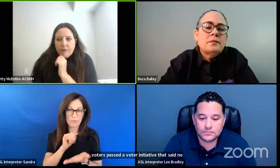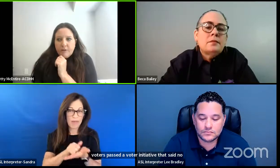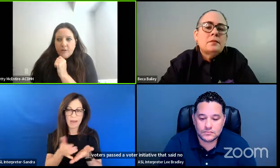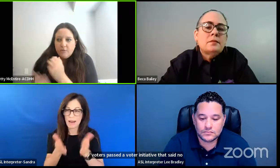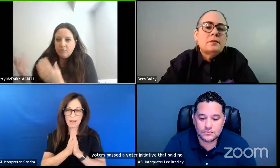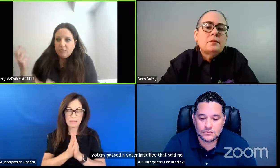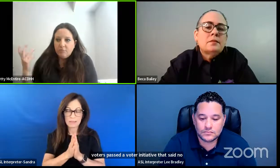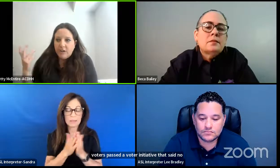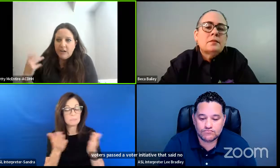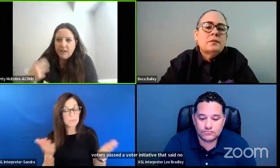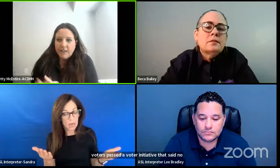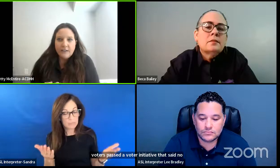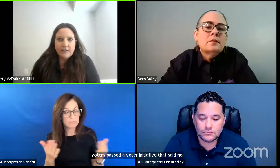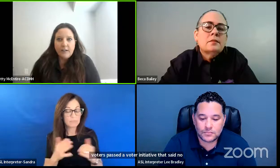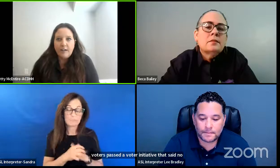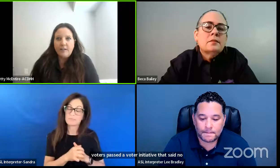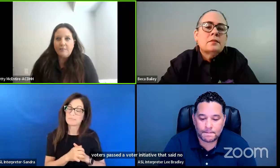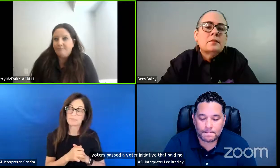But